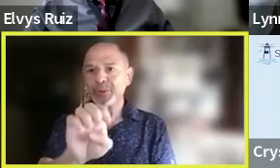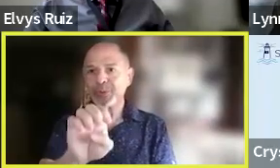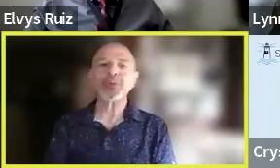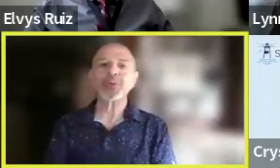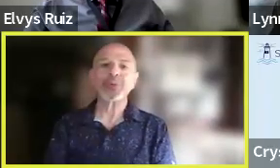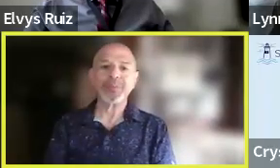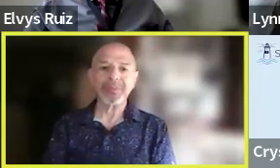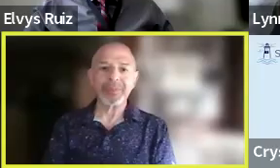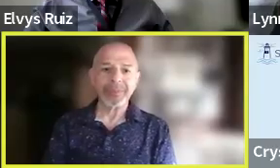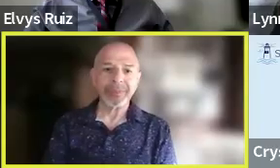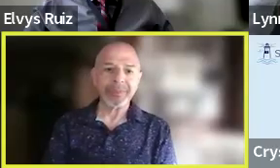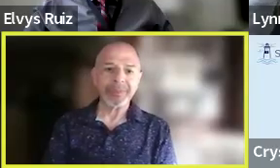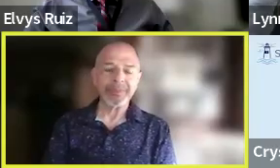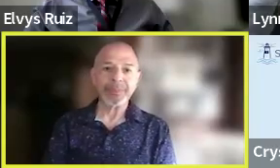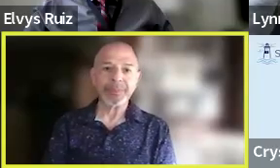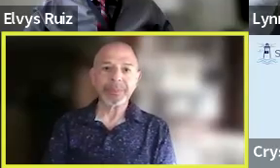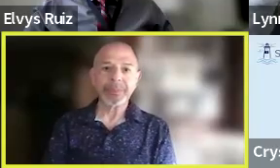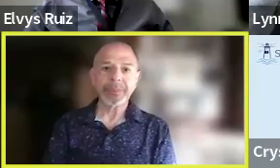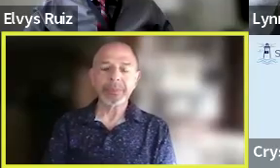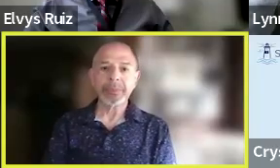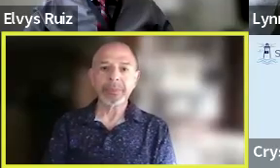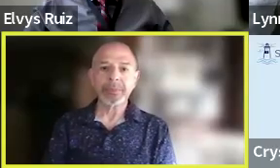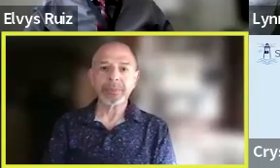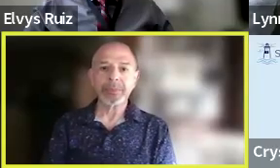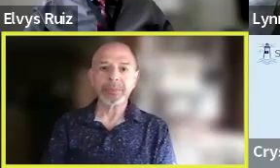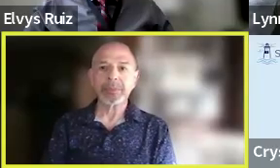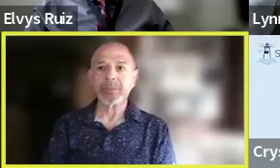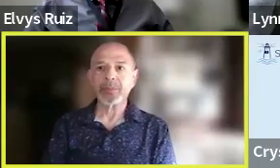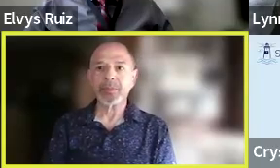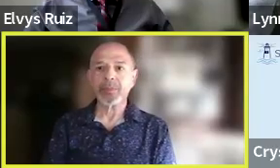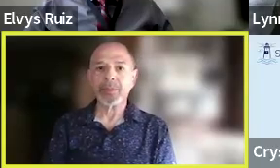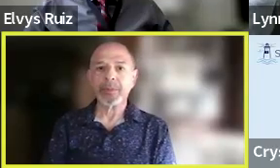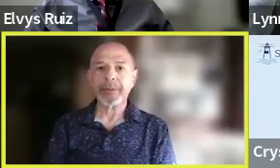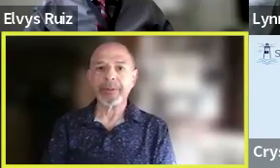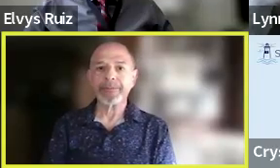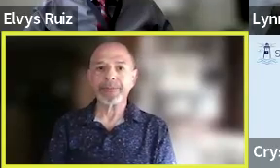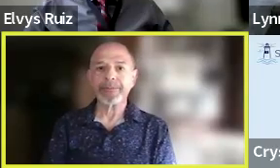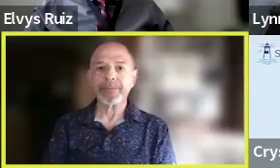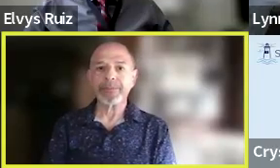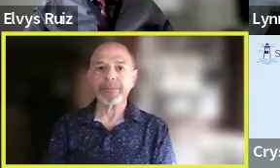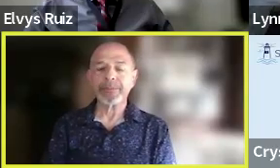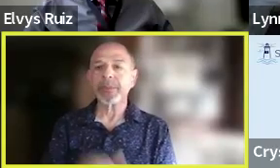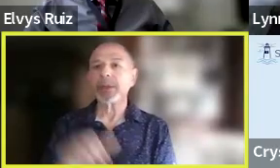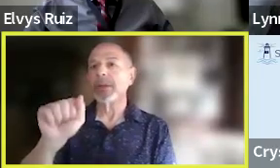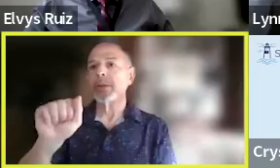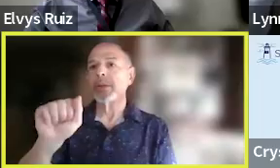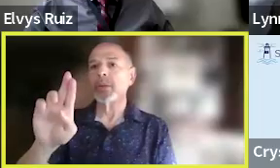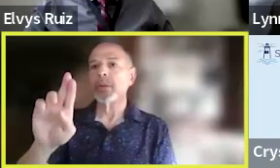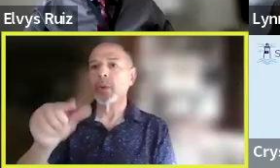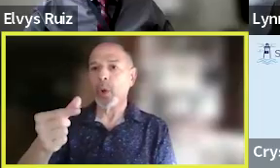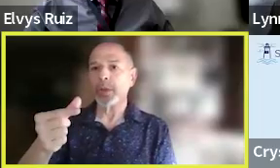be more to come on that. She is going to be retiring in August. She will